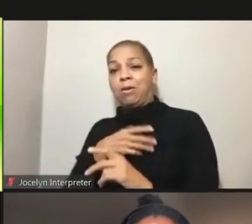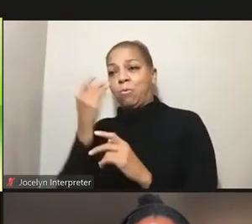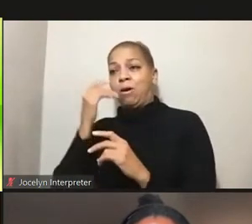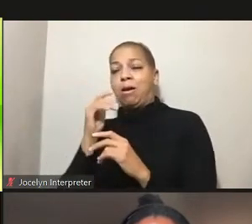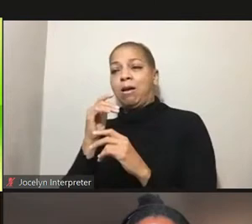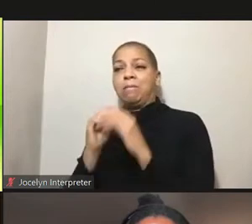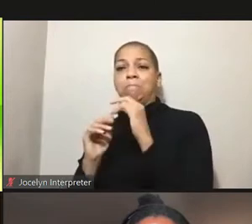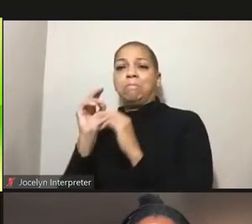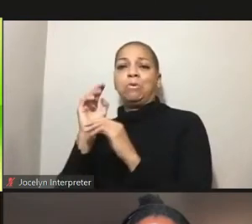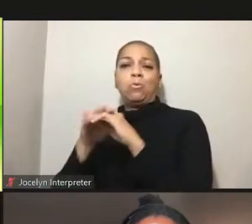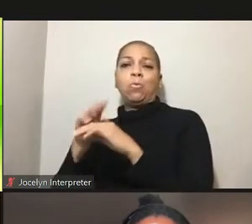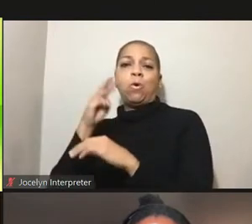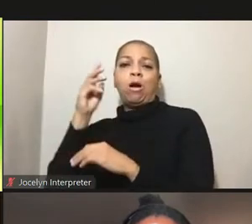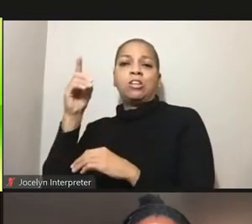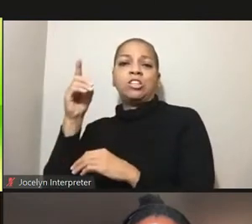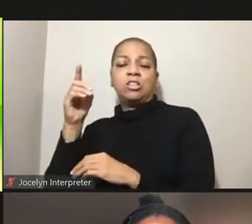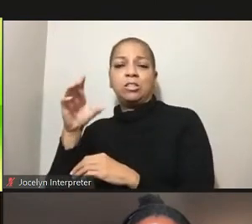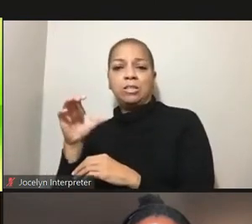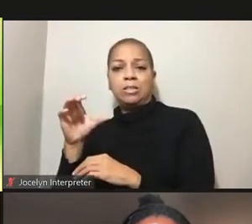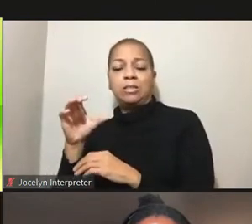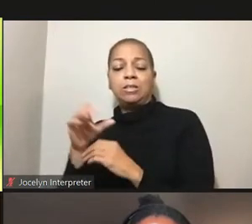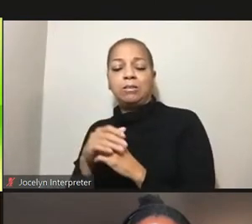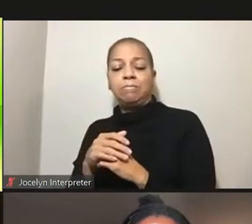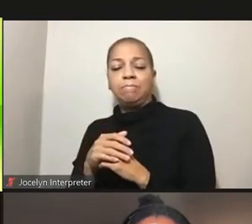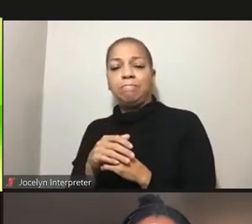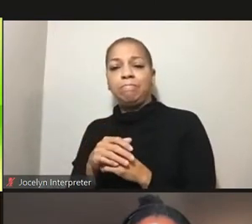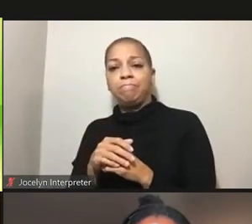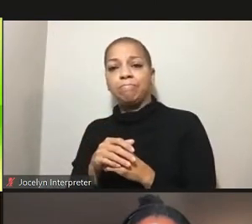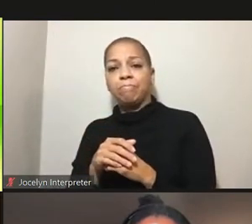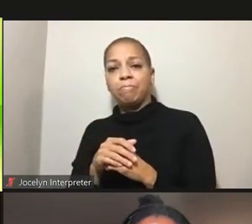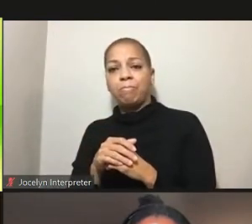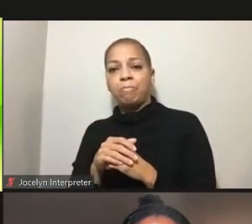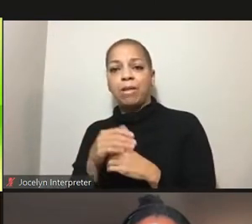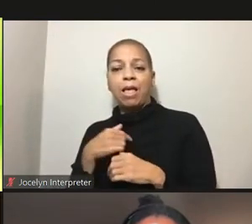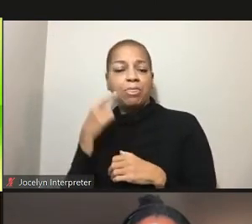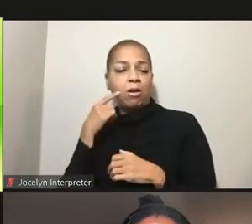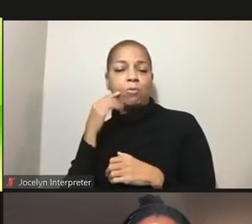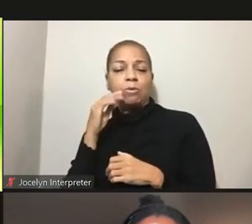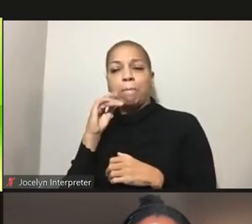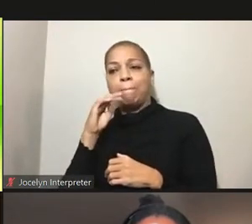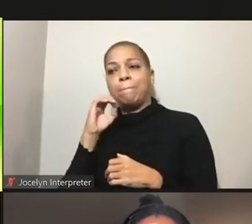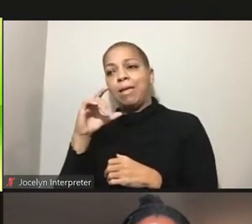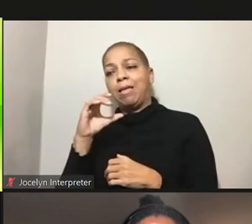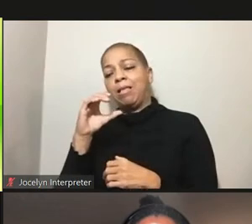like a sort of cisgendered male centric idea about